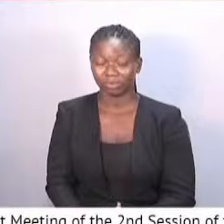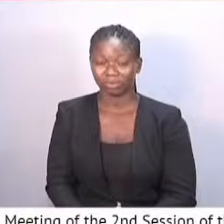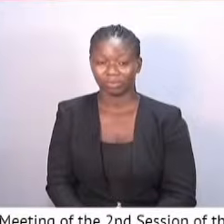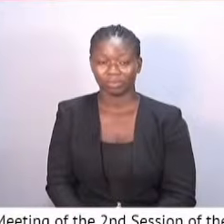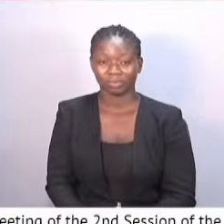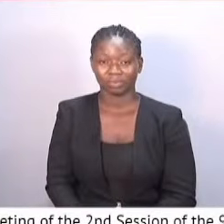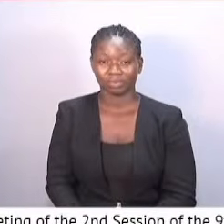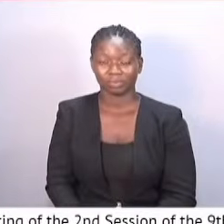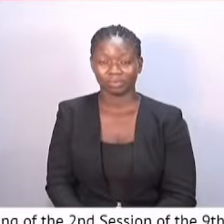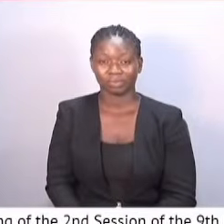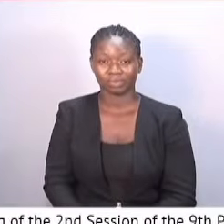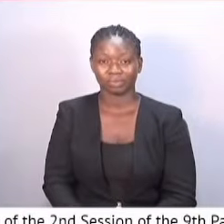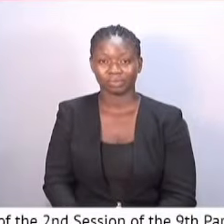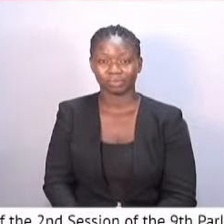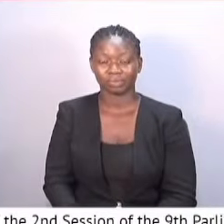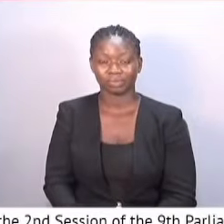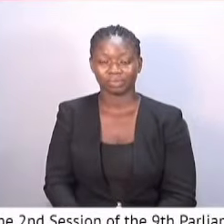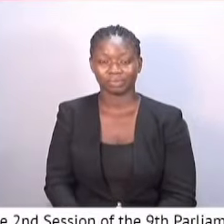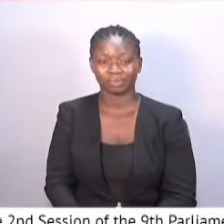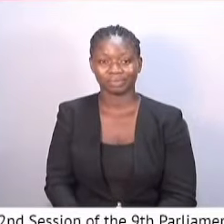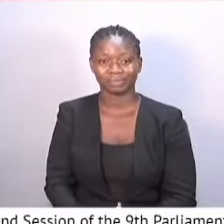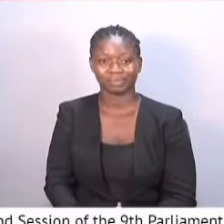Yes.